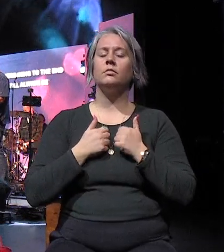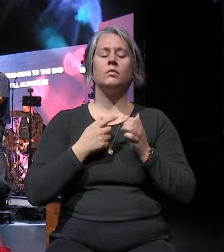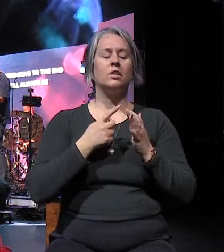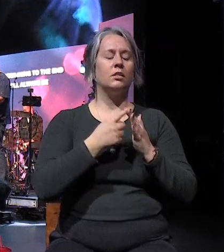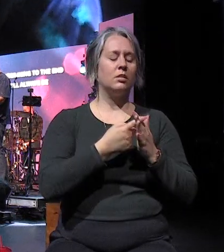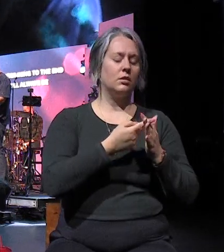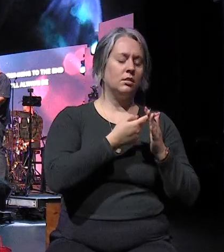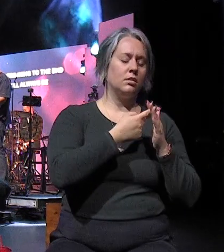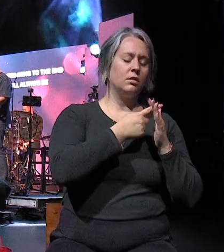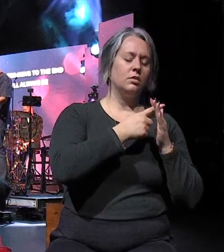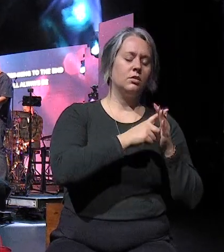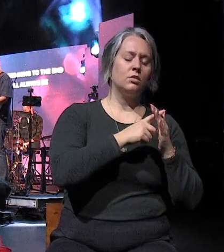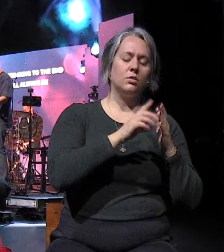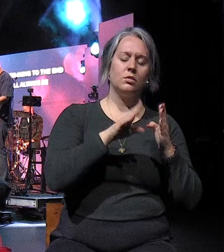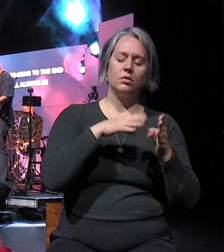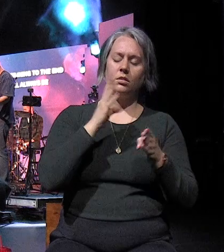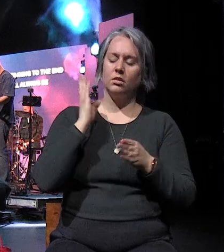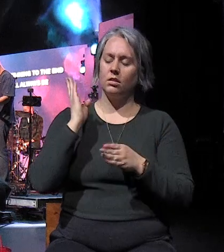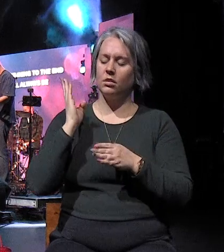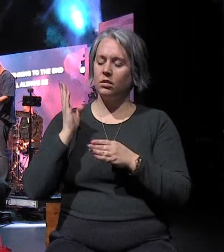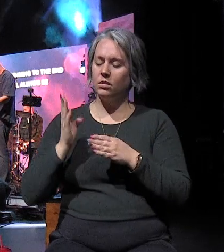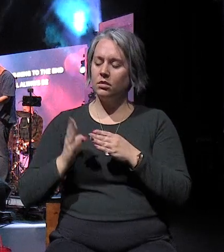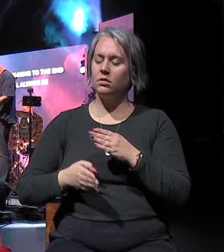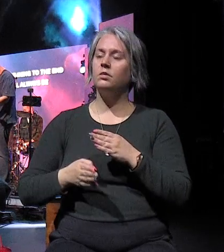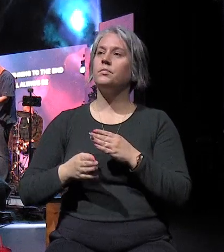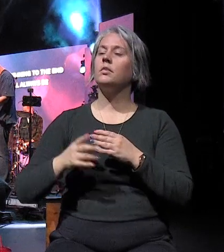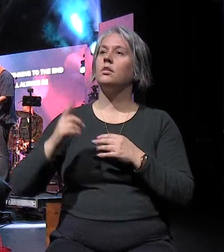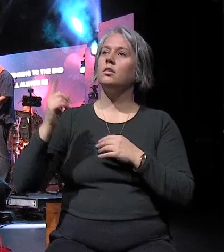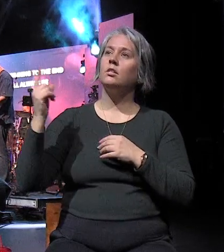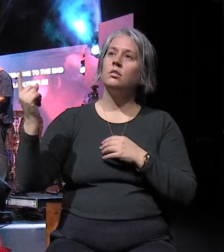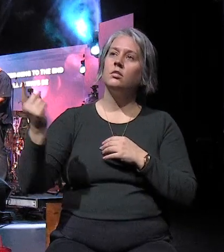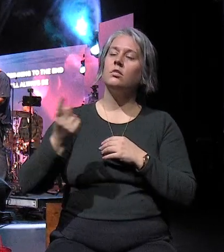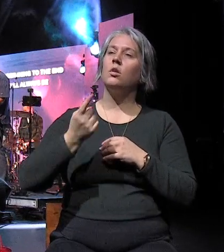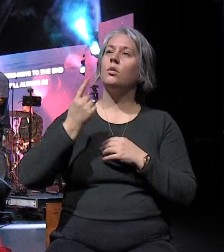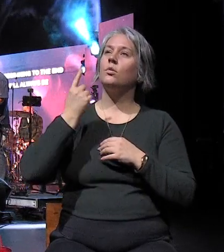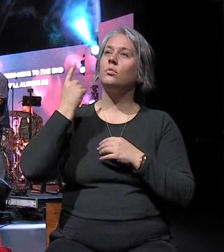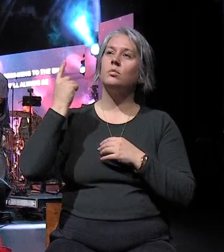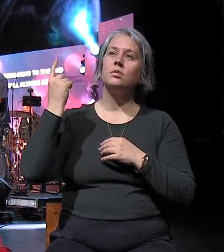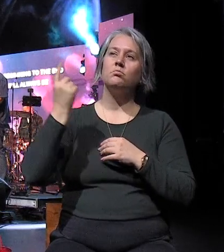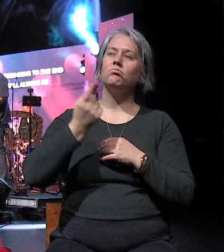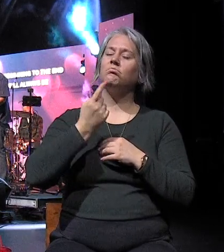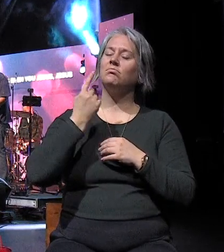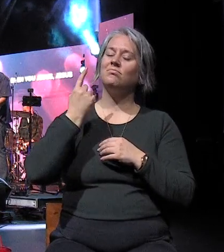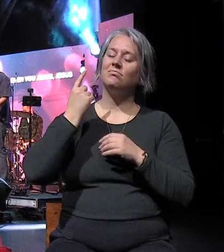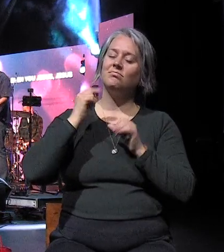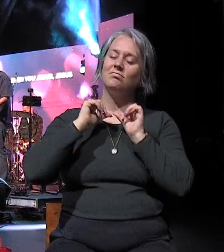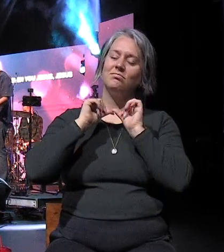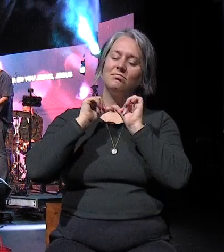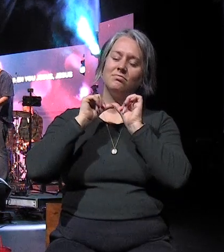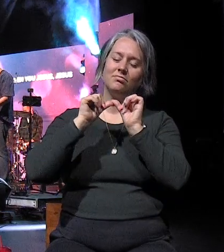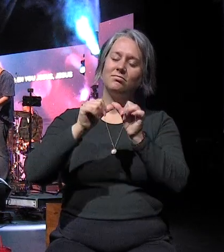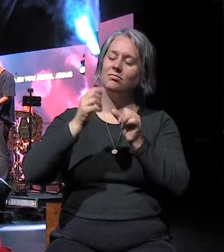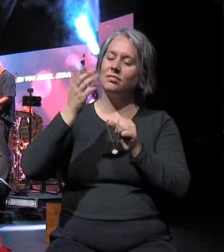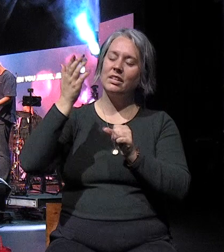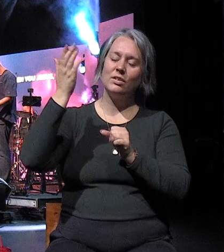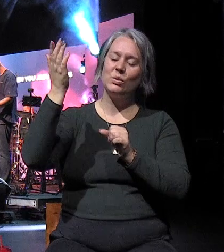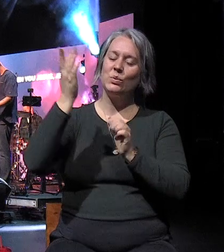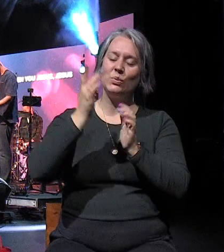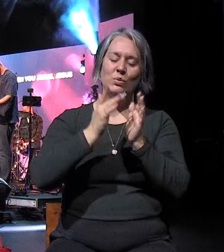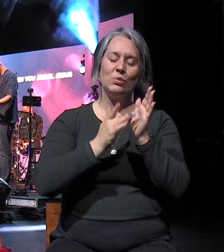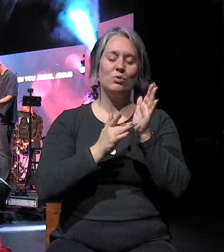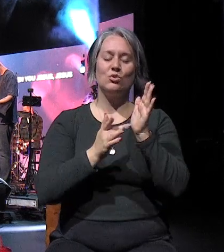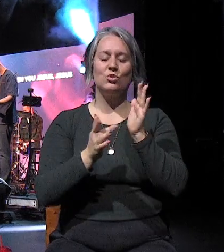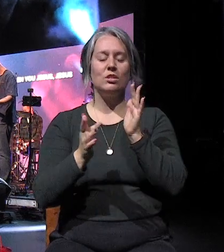life. From beginning to the end, it will always be, it's always been